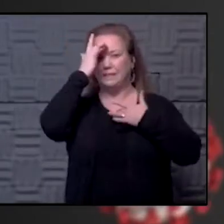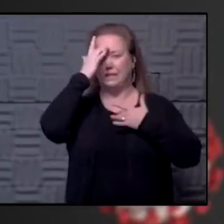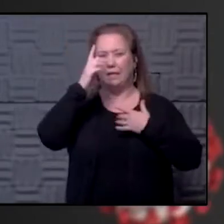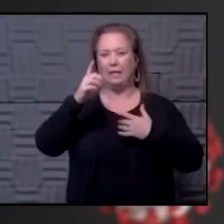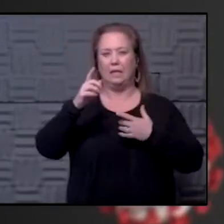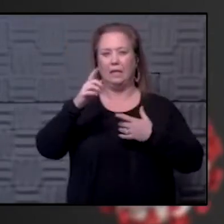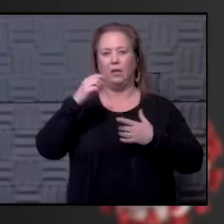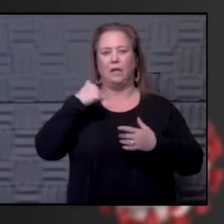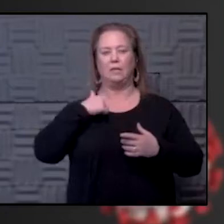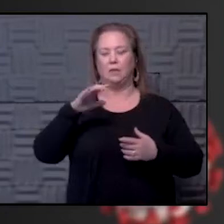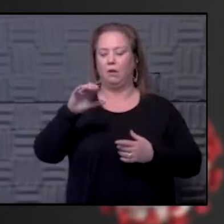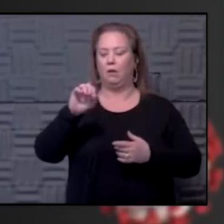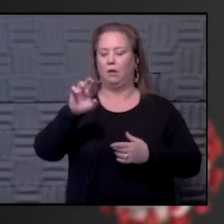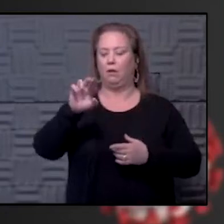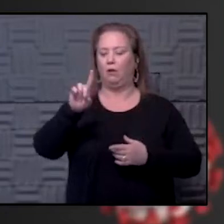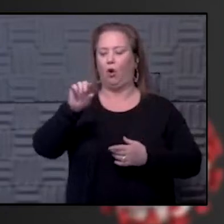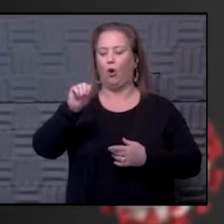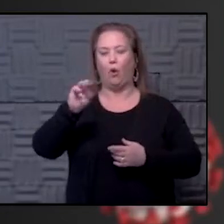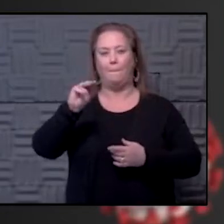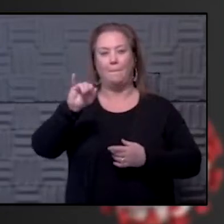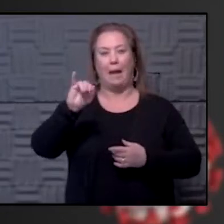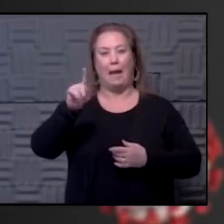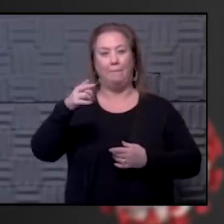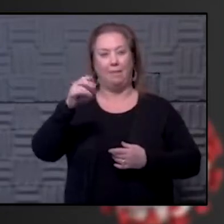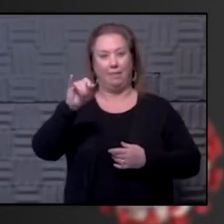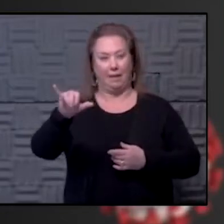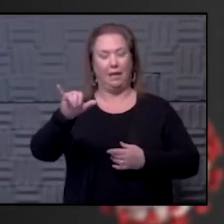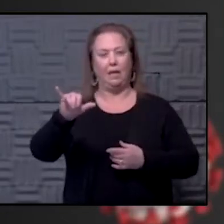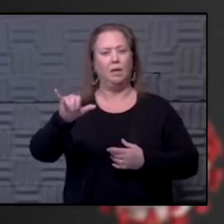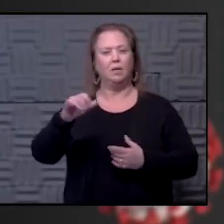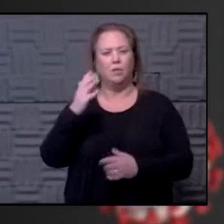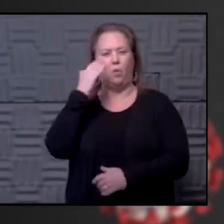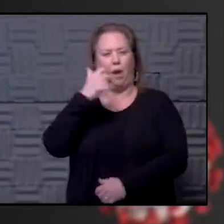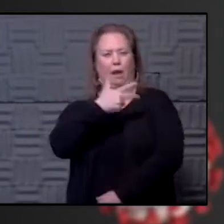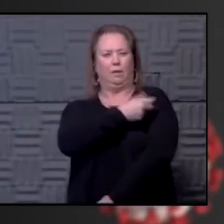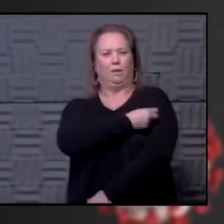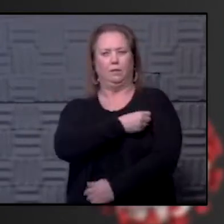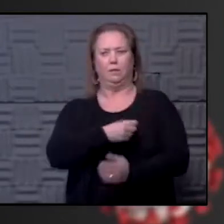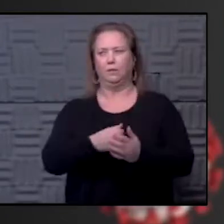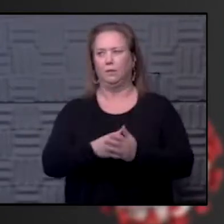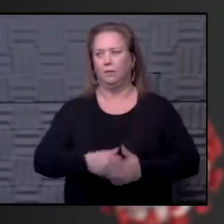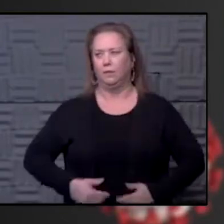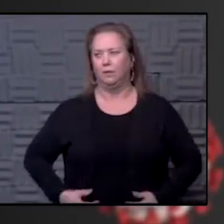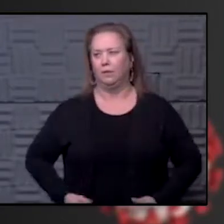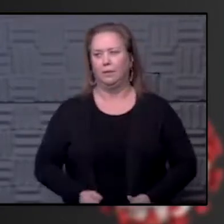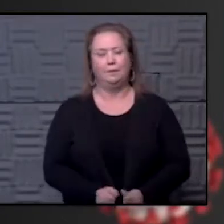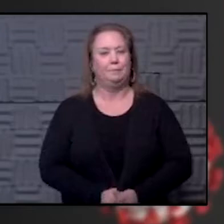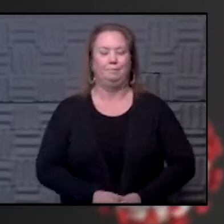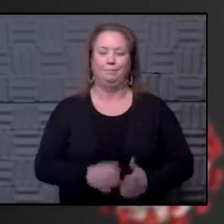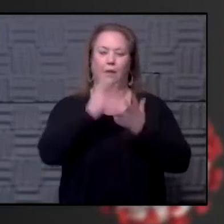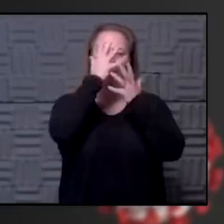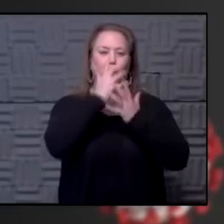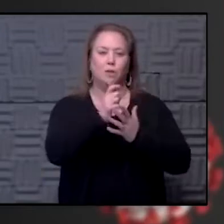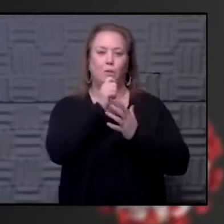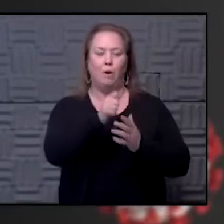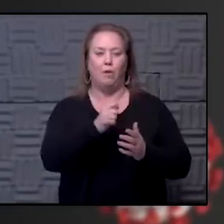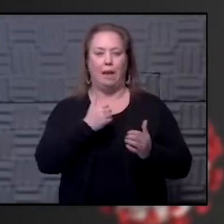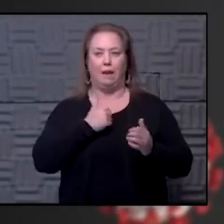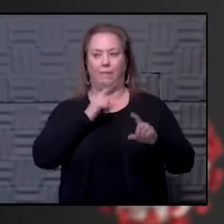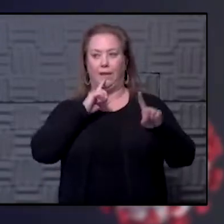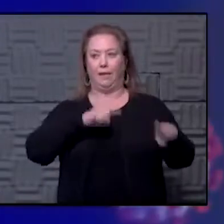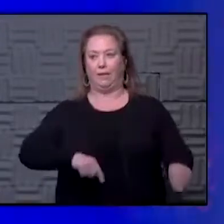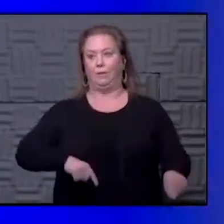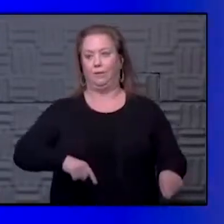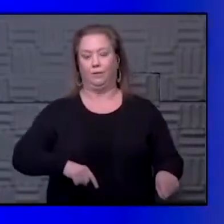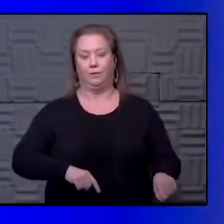has cardiomyopathy, but her doc said she's fine. So really, why do I need that shot? I don't think we know the answer to this question, do you?